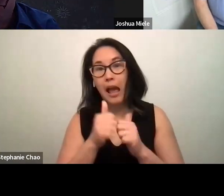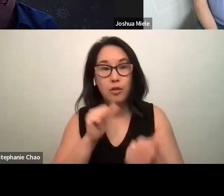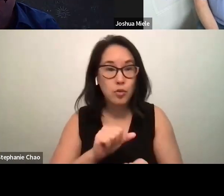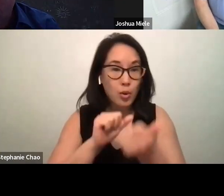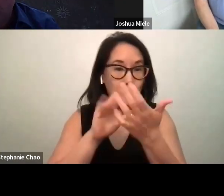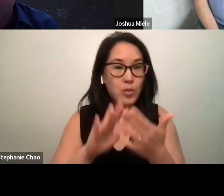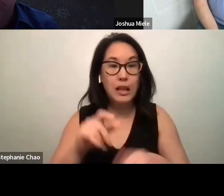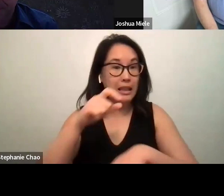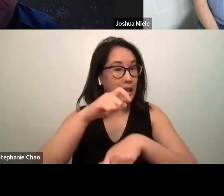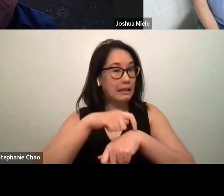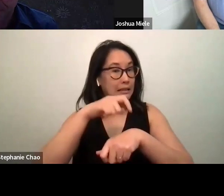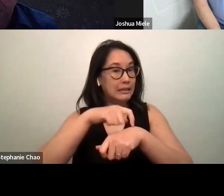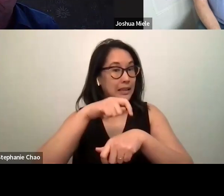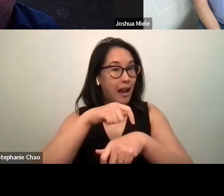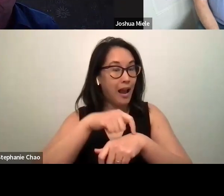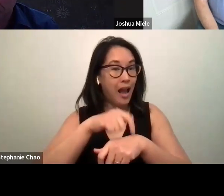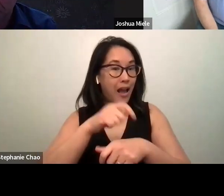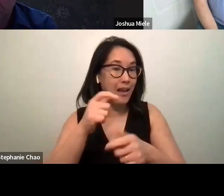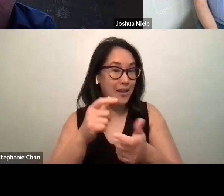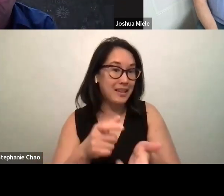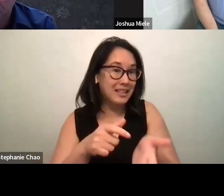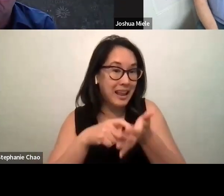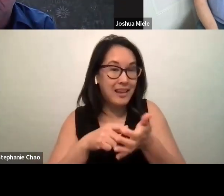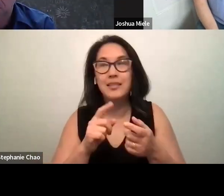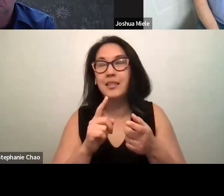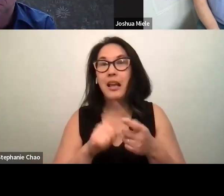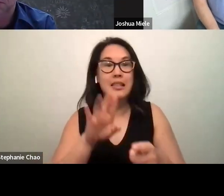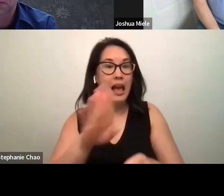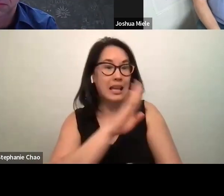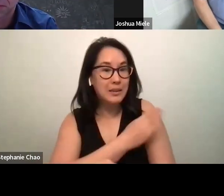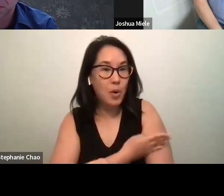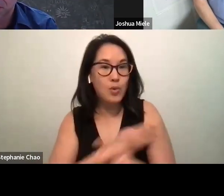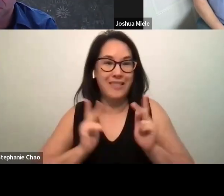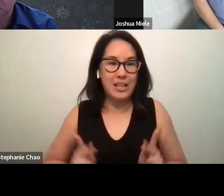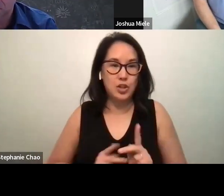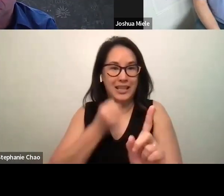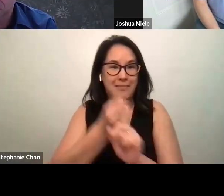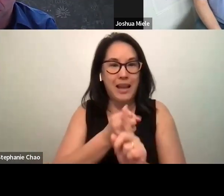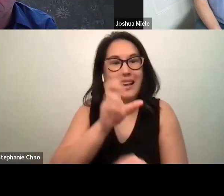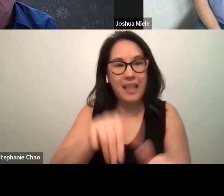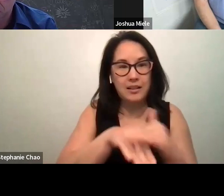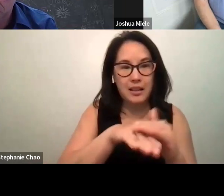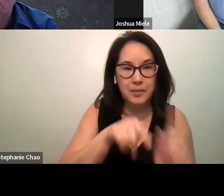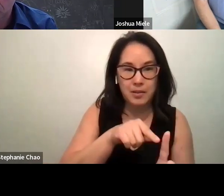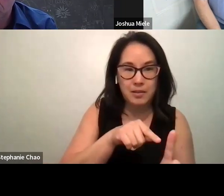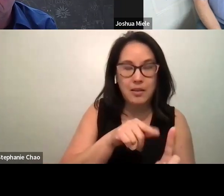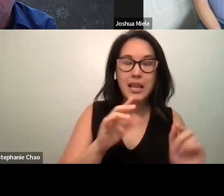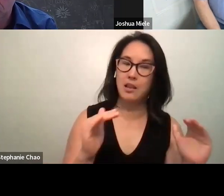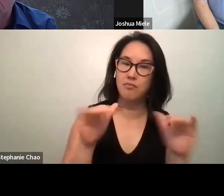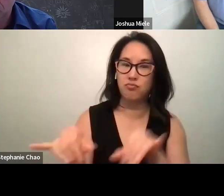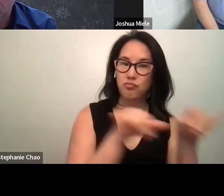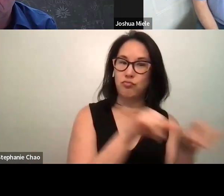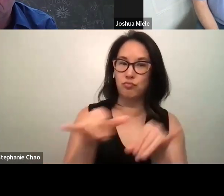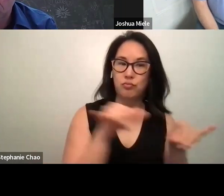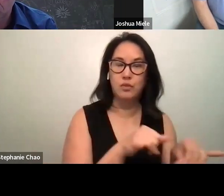what impact it has on you emotionally and physically. So that's what an accessible experience, but it's also possible to